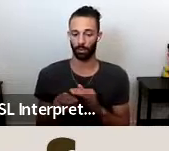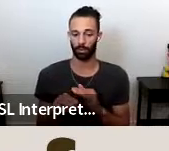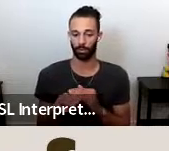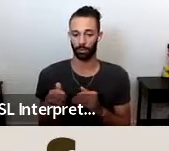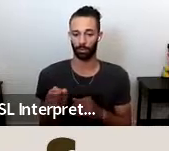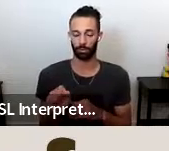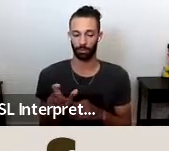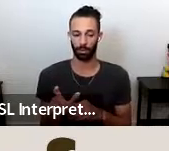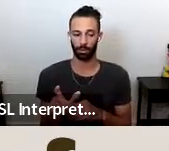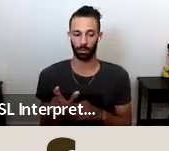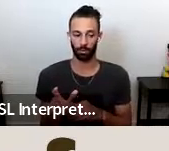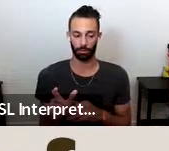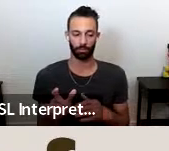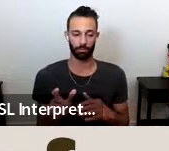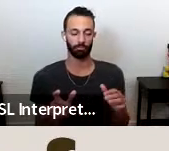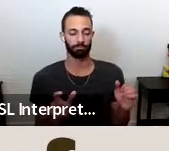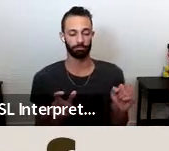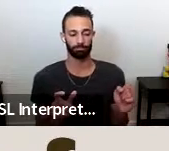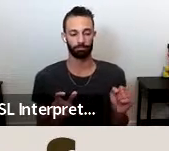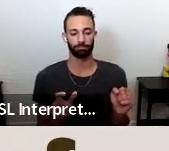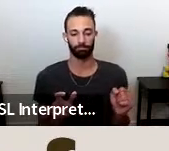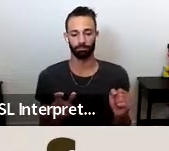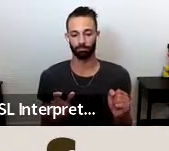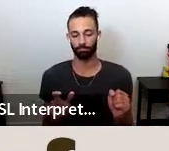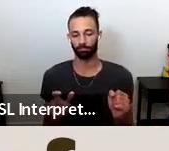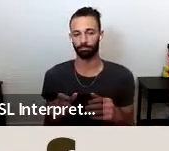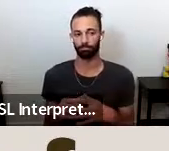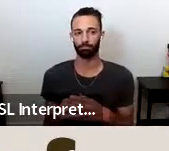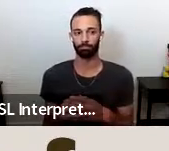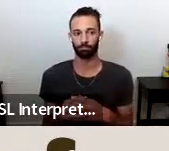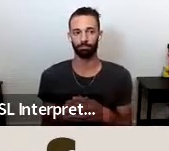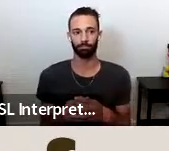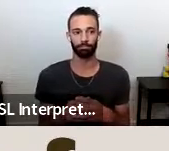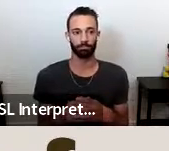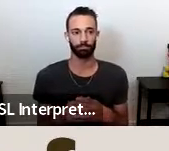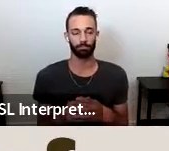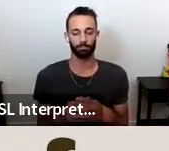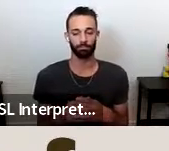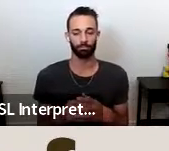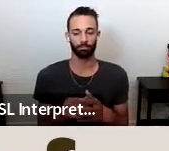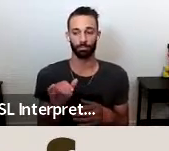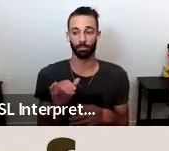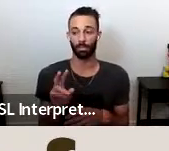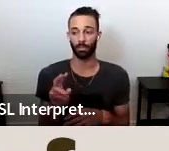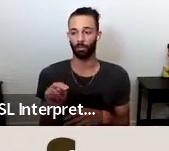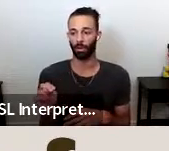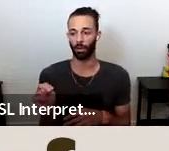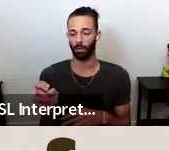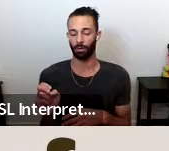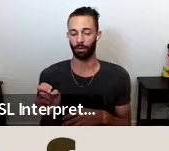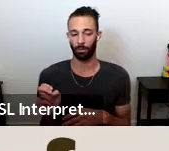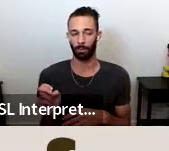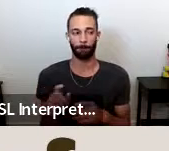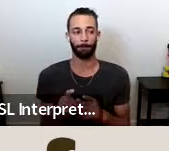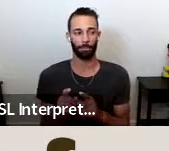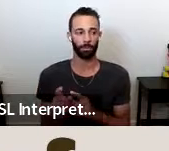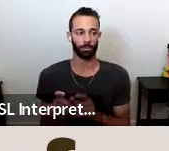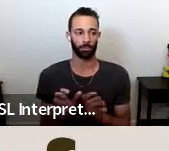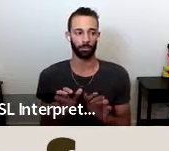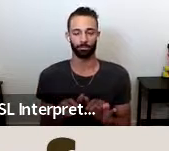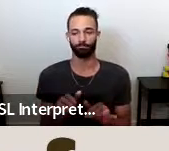Yes, that'll be great, Nagasi. And also, Yvonne dropped into the chat some instructions